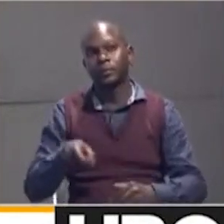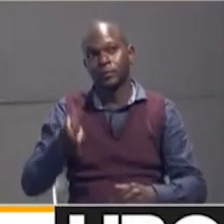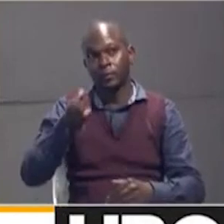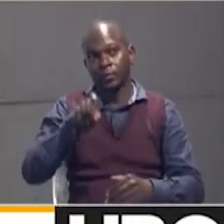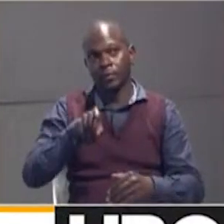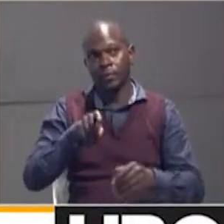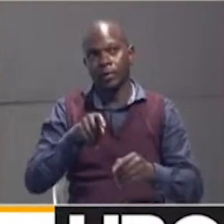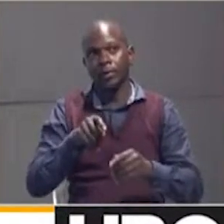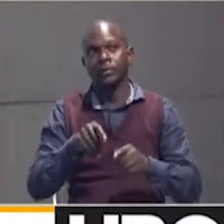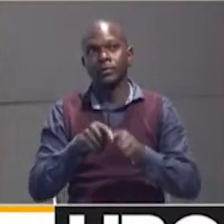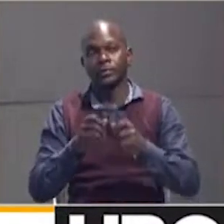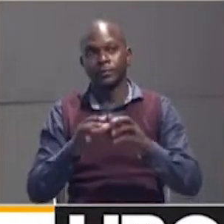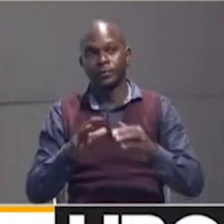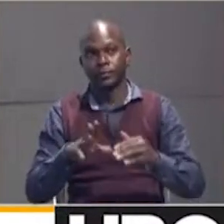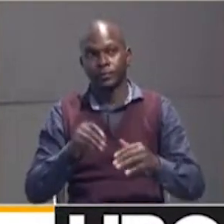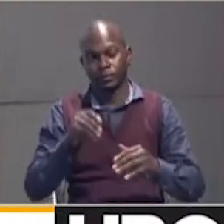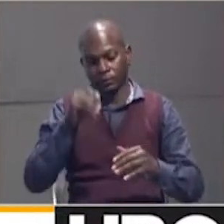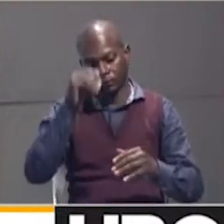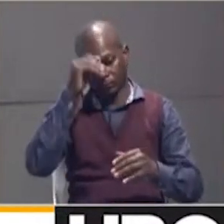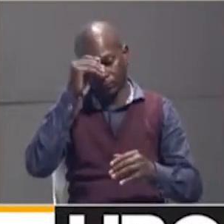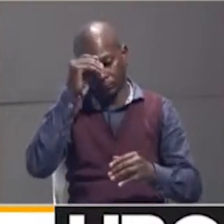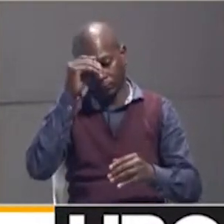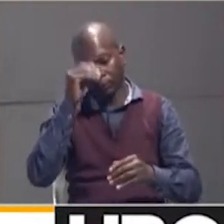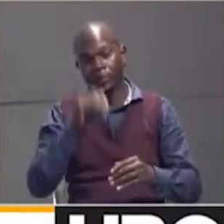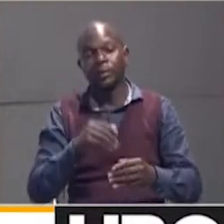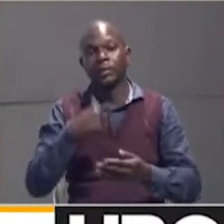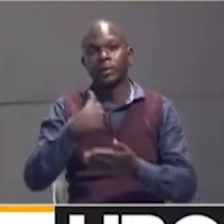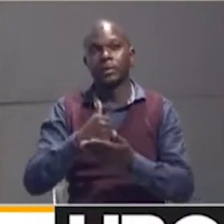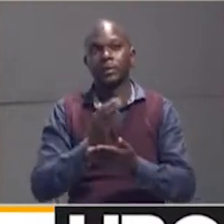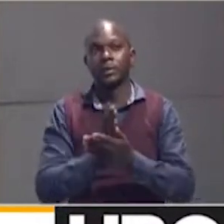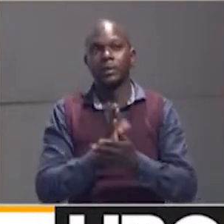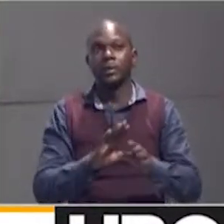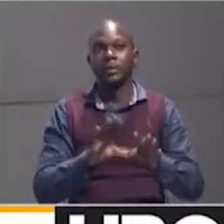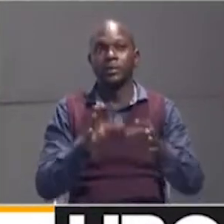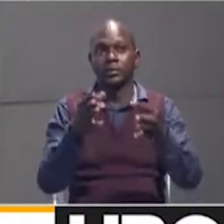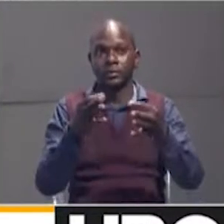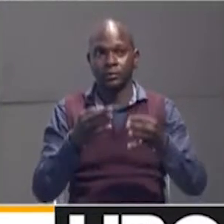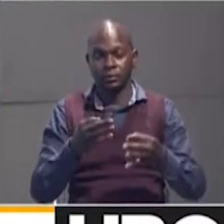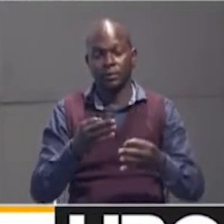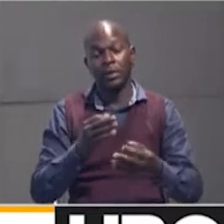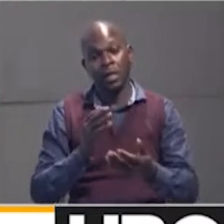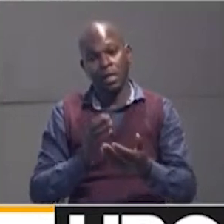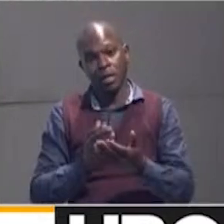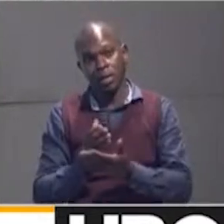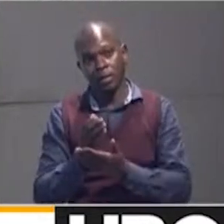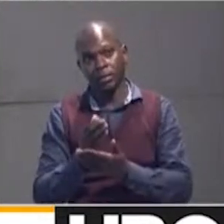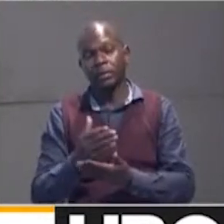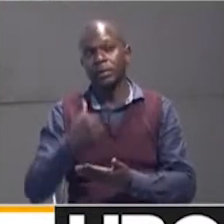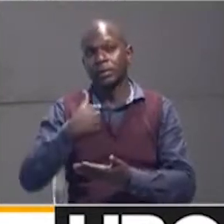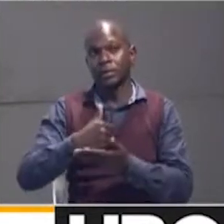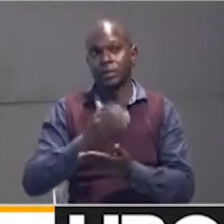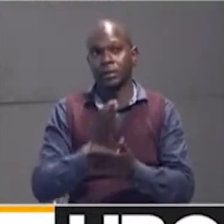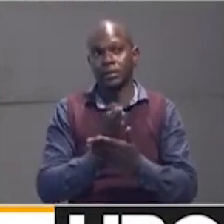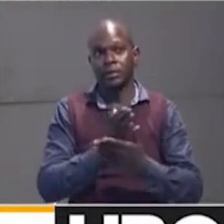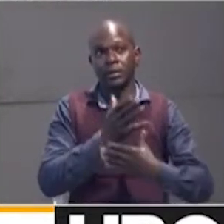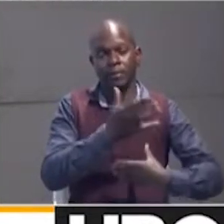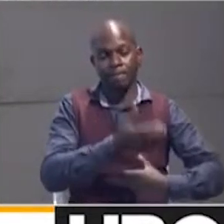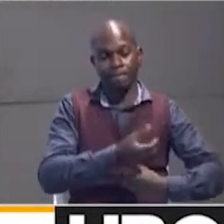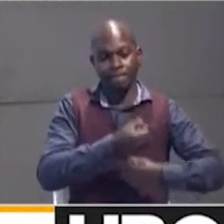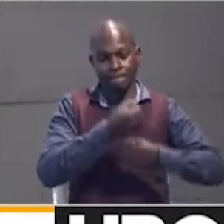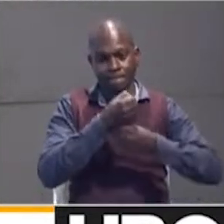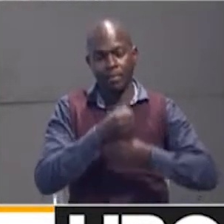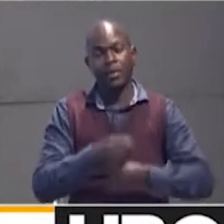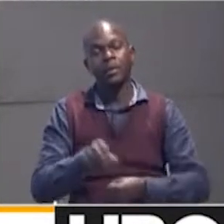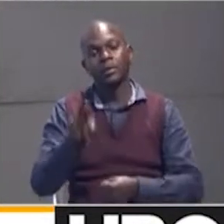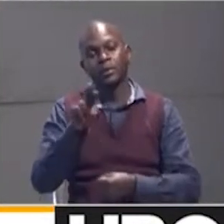having increments in the education sector financing. But when you look at the actual education sector budget as a share of the